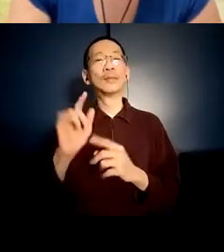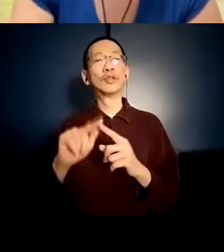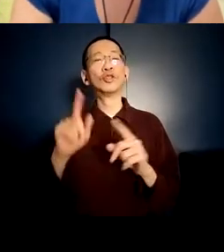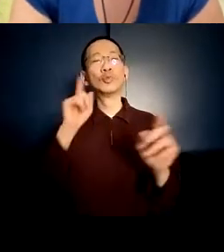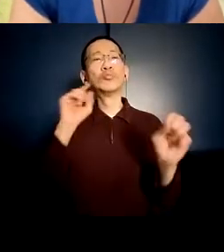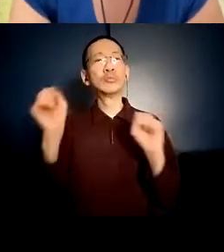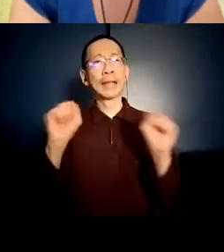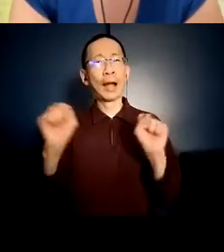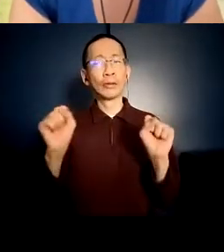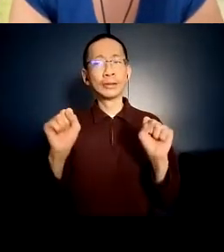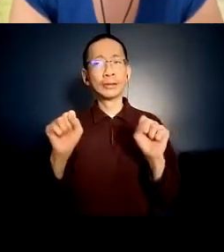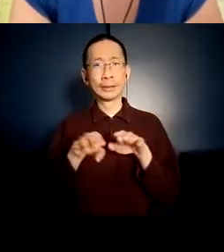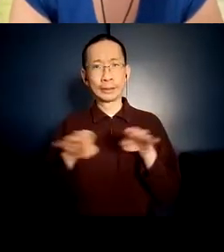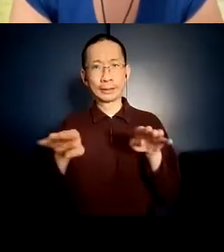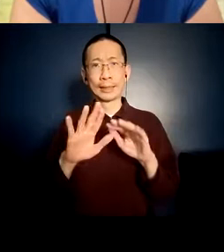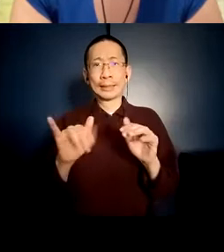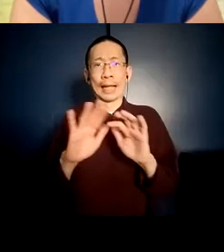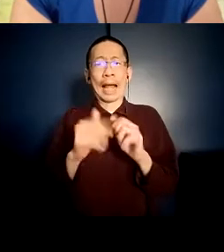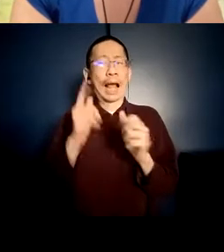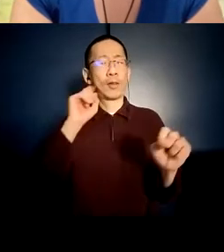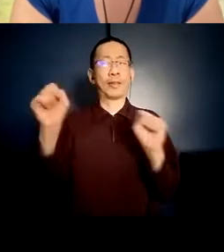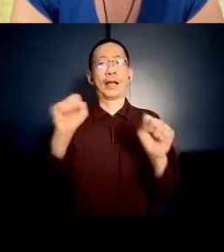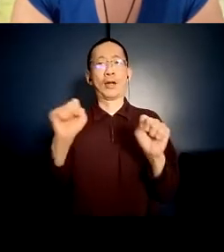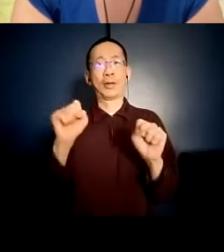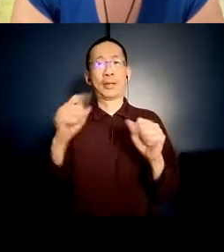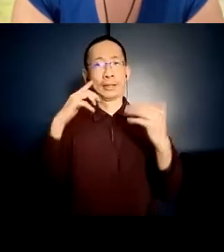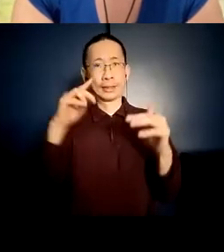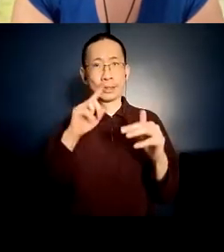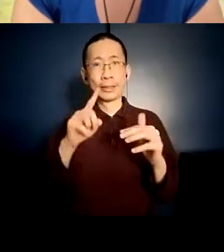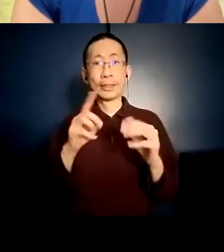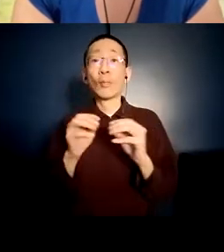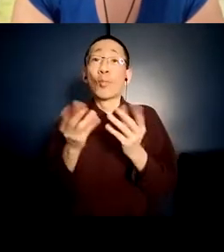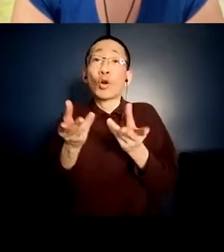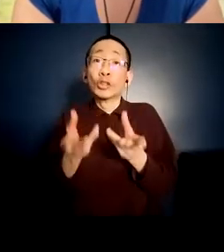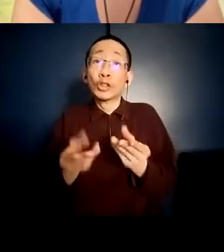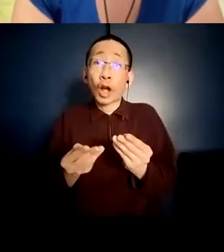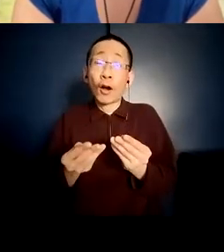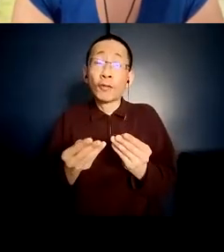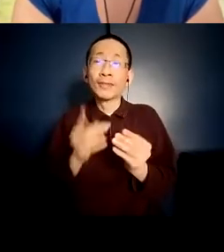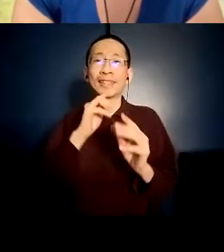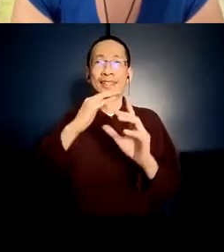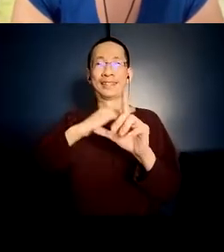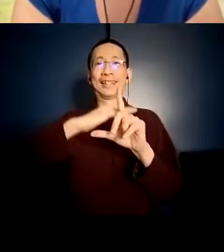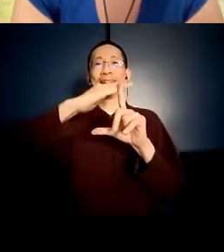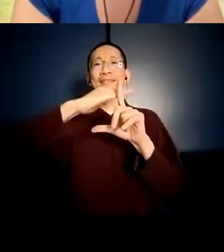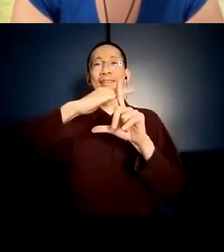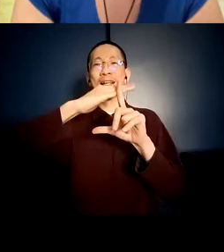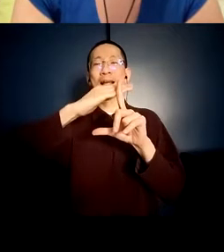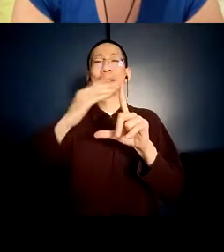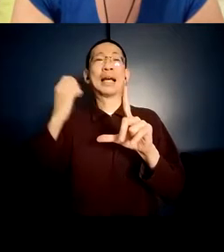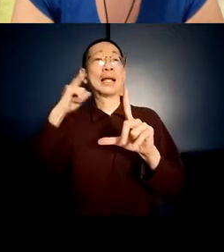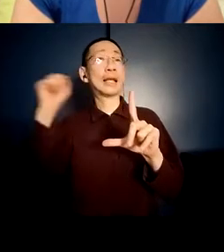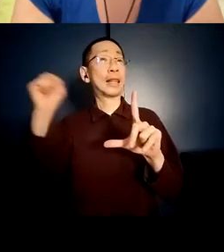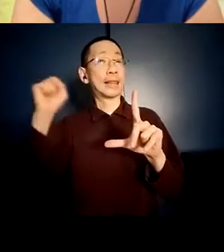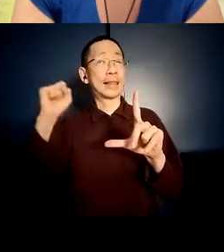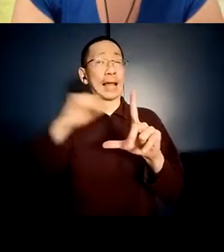loudness. So this is how loud the sound is. The softer sounds are at the top of the audiogram, and then the louder